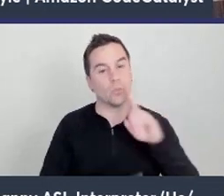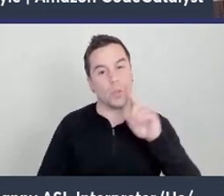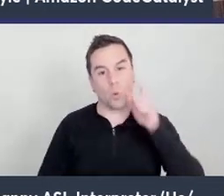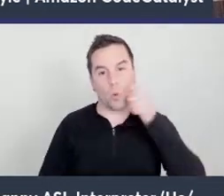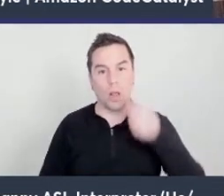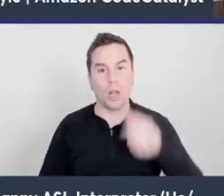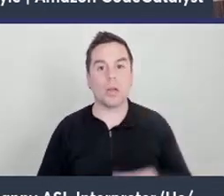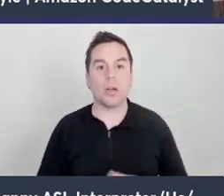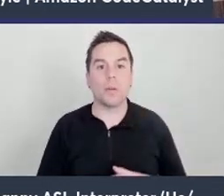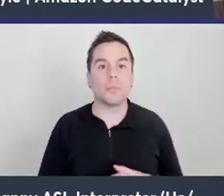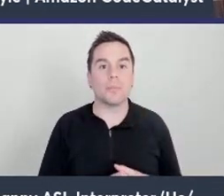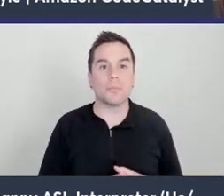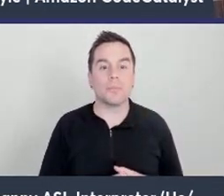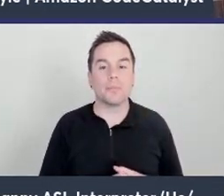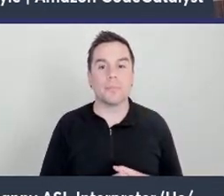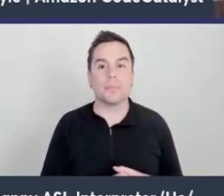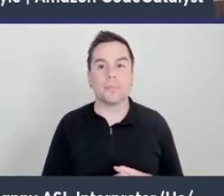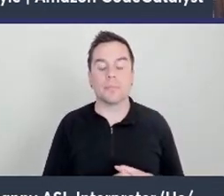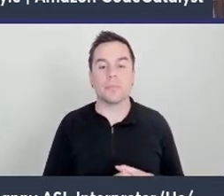go back.